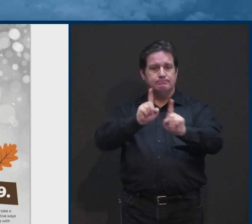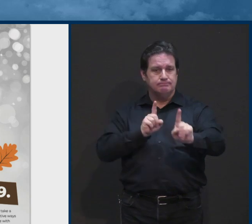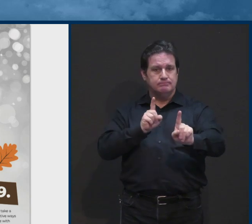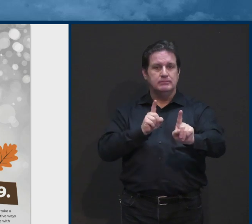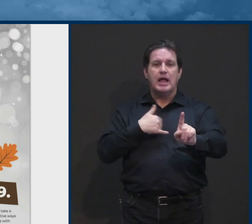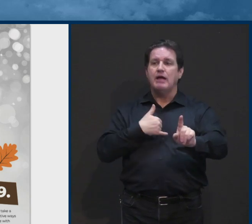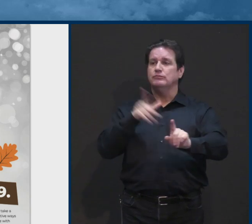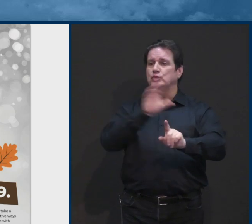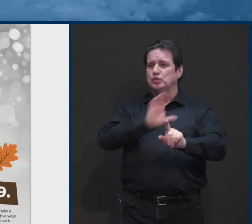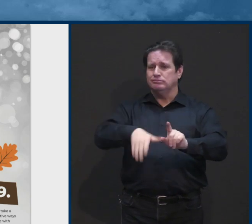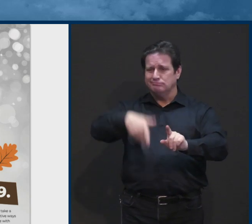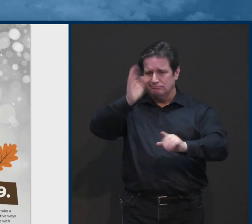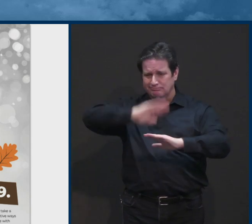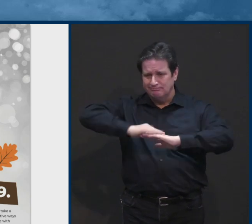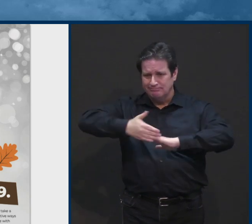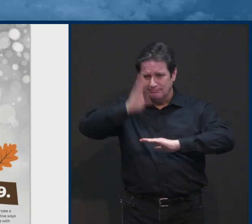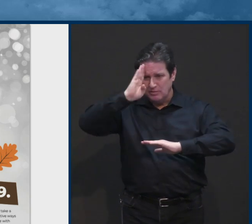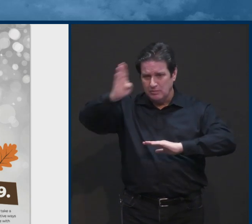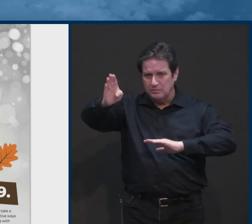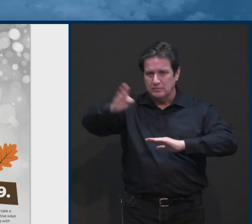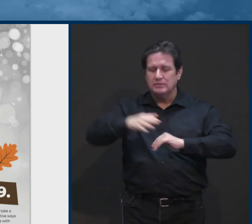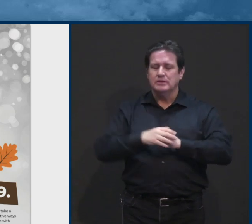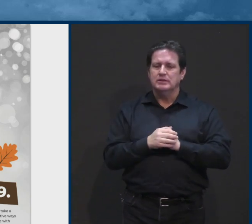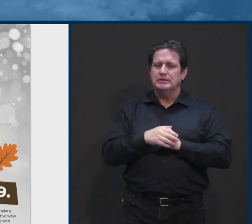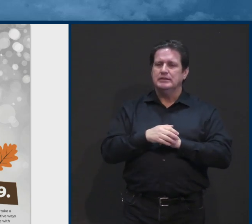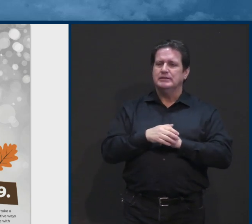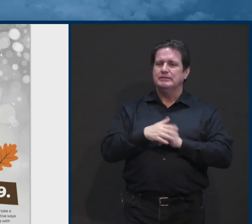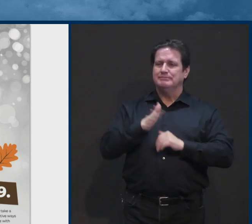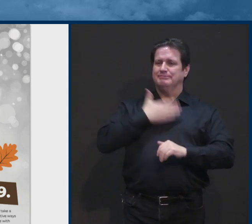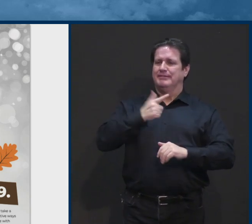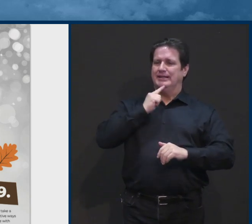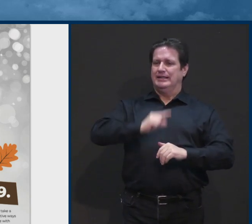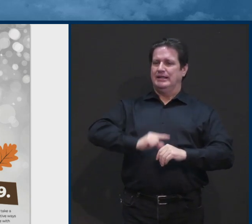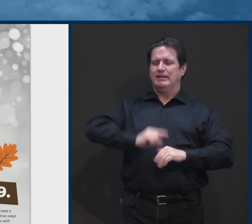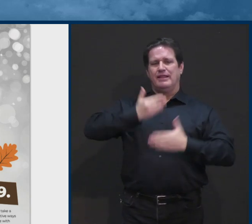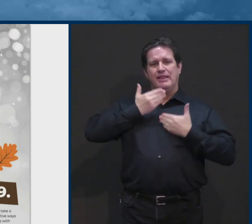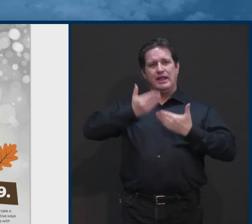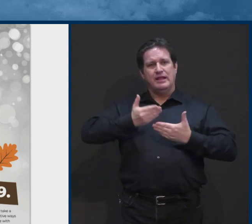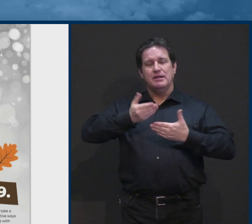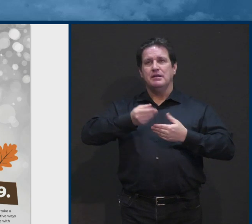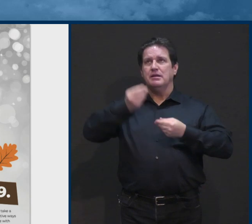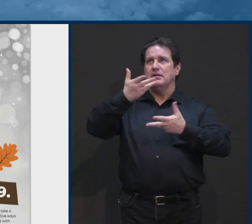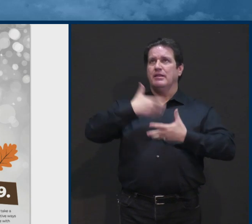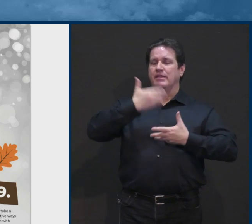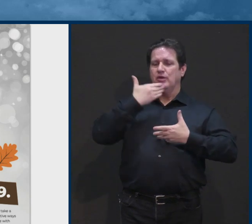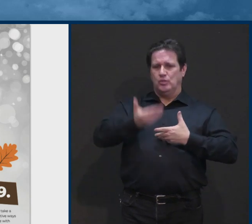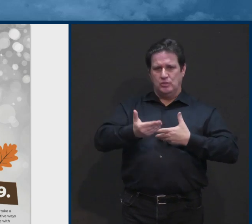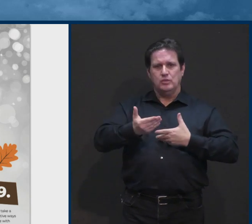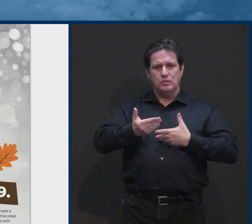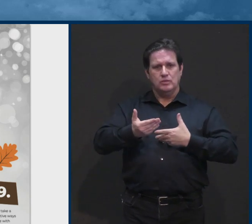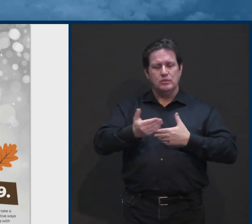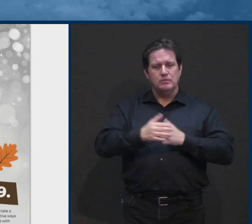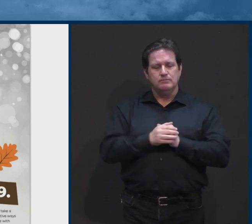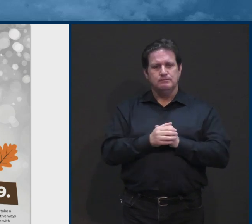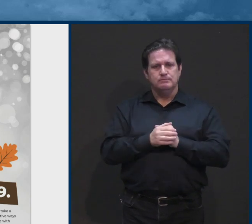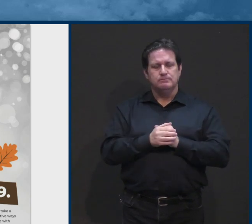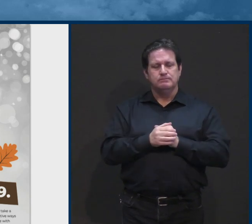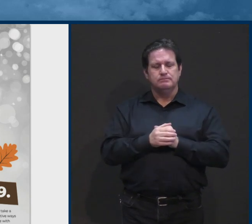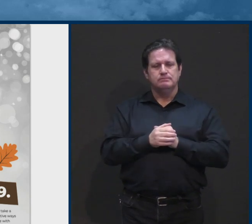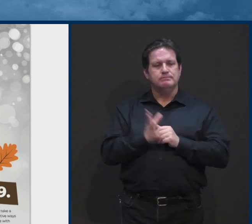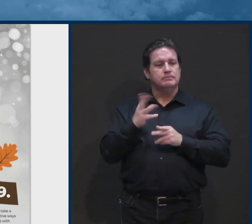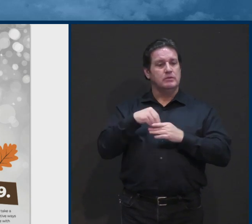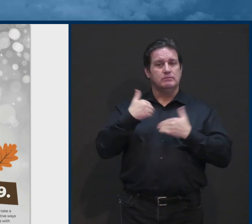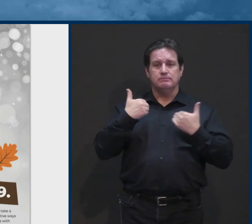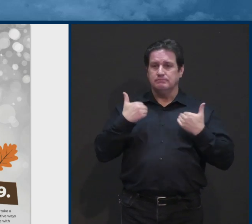virtual get-togethers when possible, and give thanks for all our blessings, including the fact that